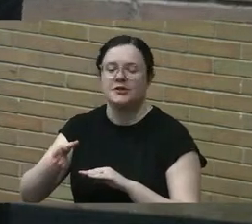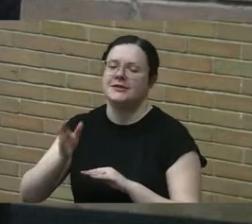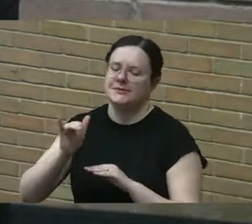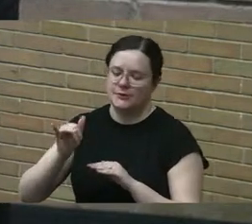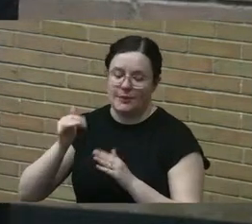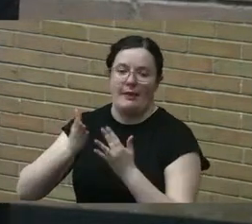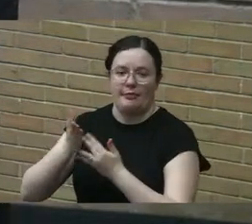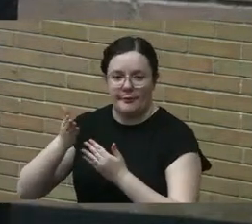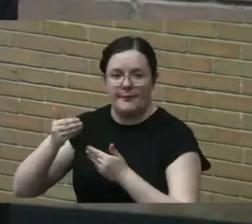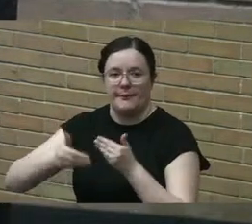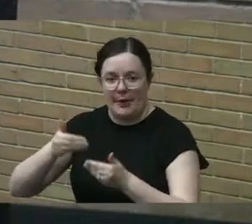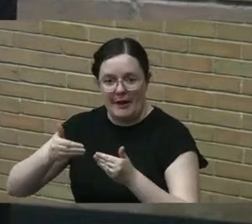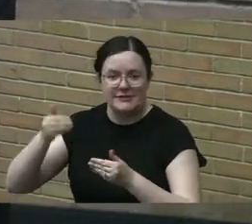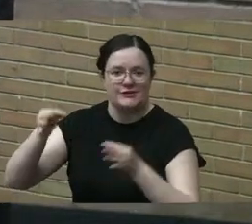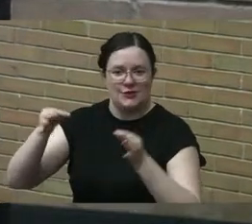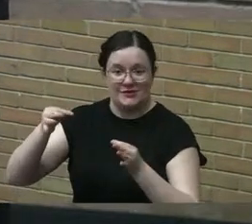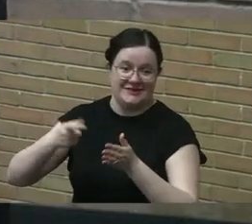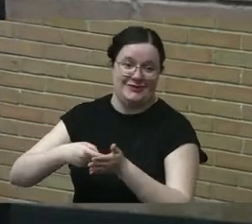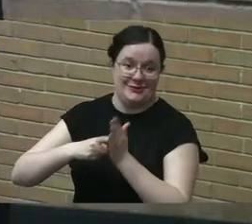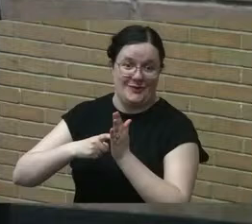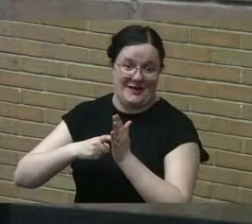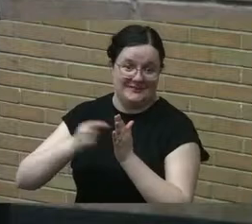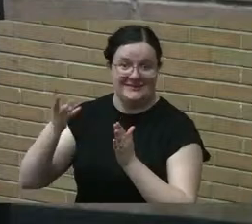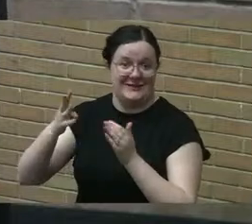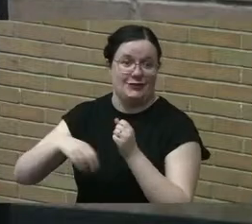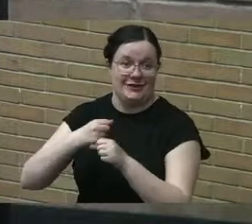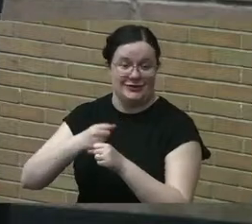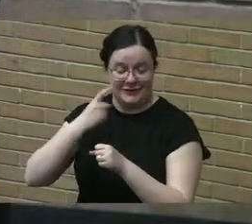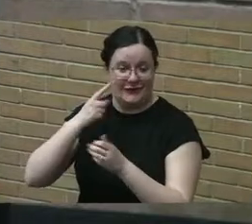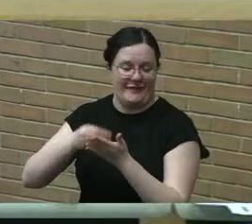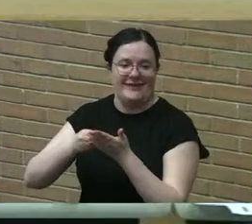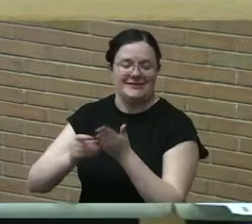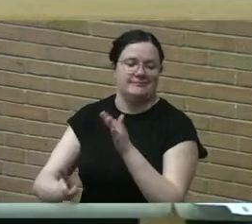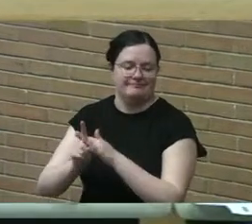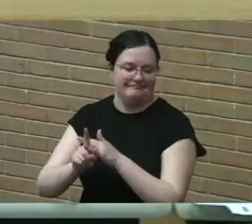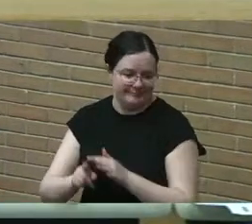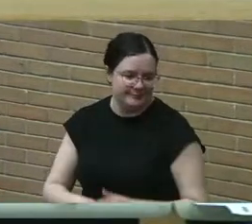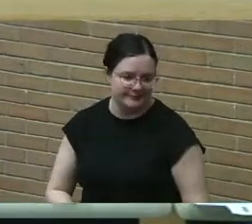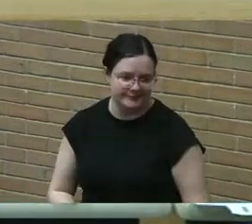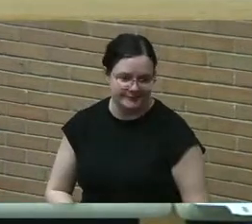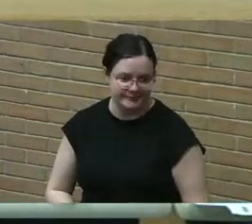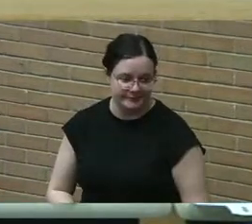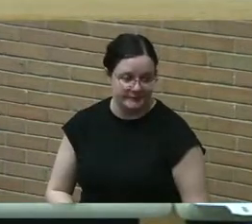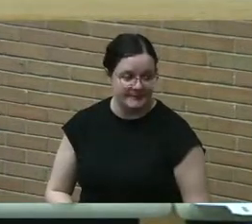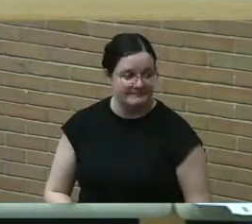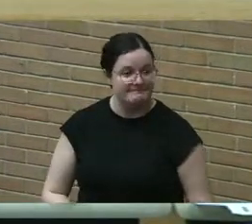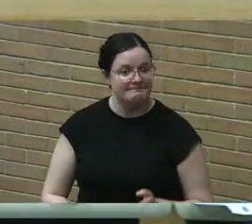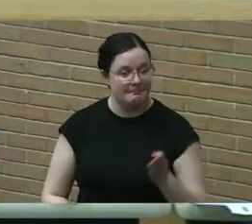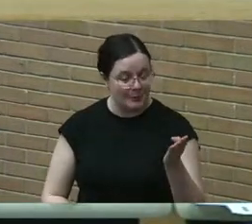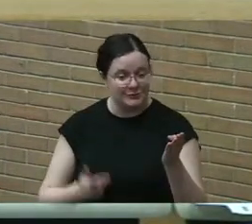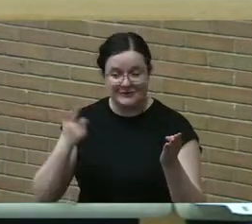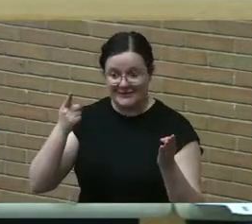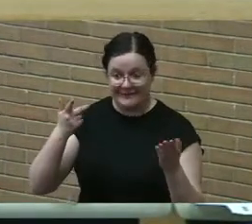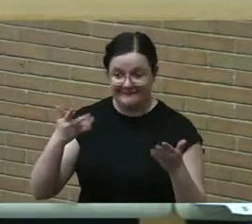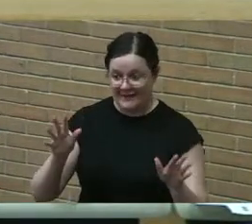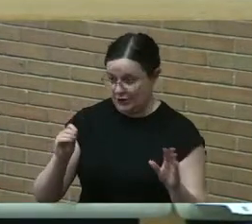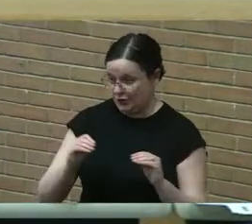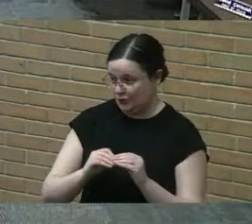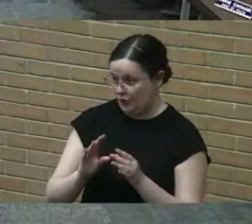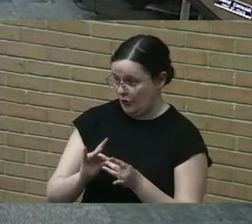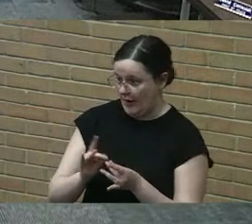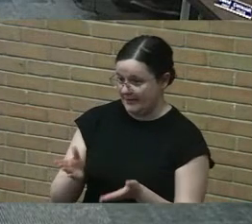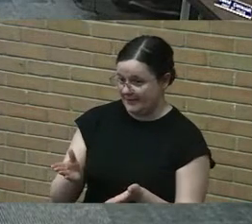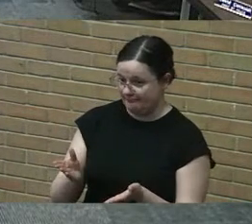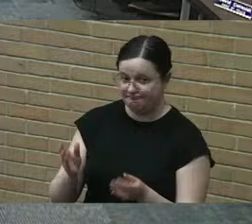the courts. So it takes several years for the funds to come in. We have a motion and a second. Any further comments? Hearing